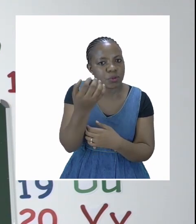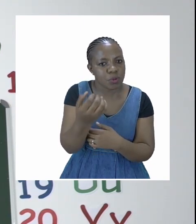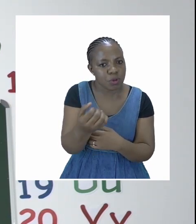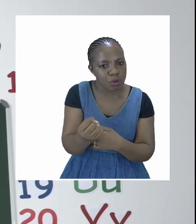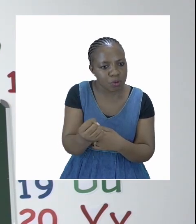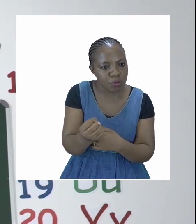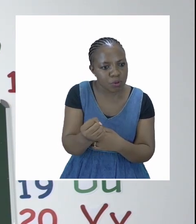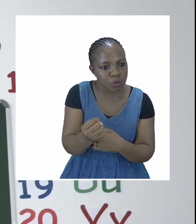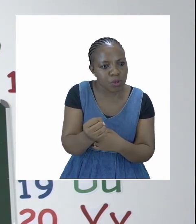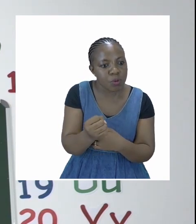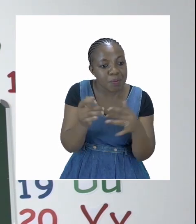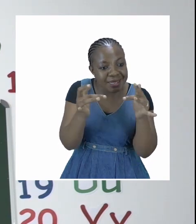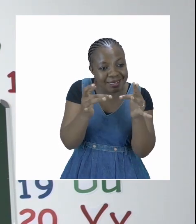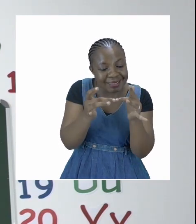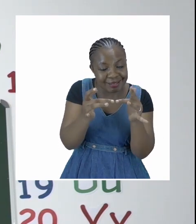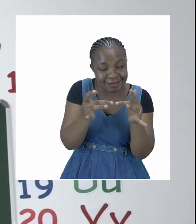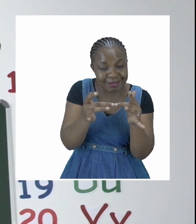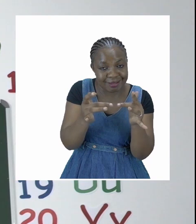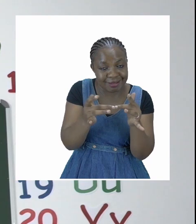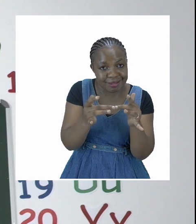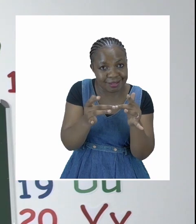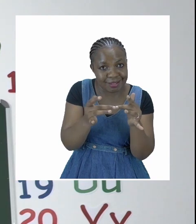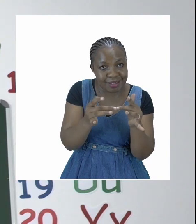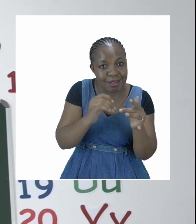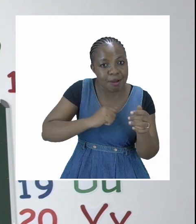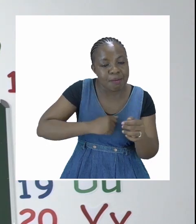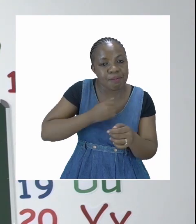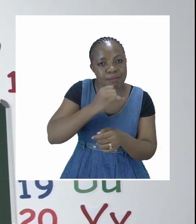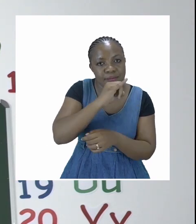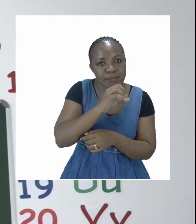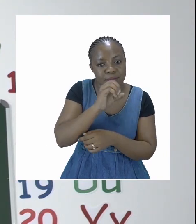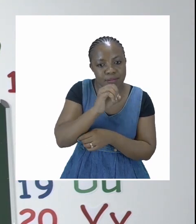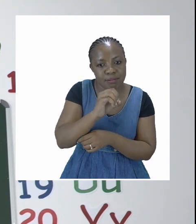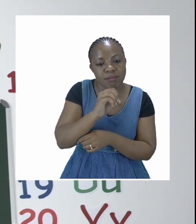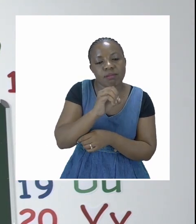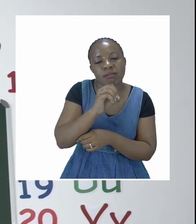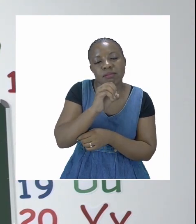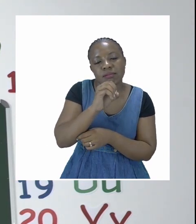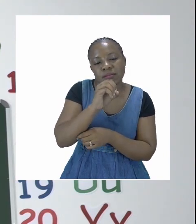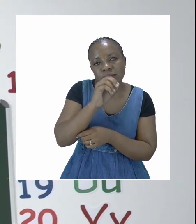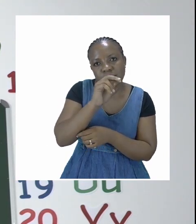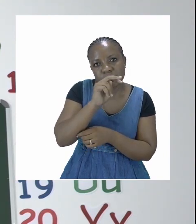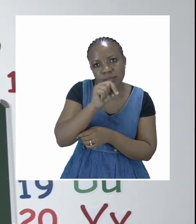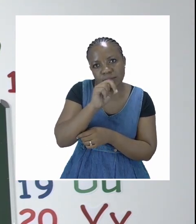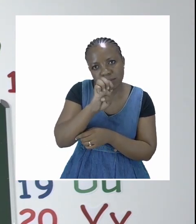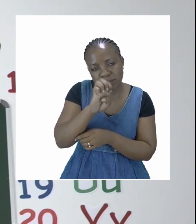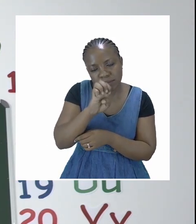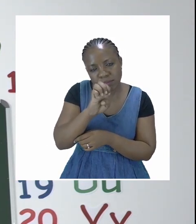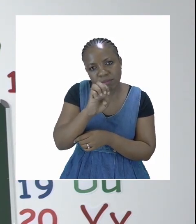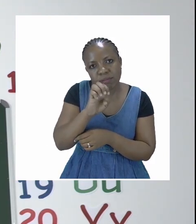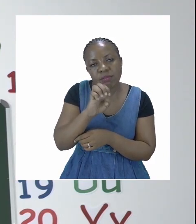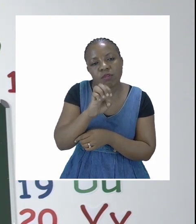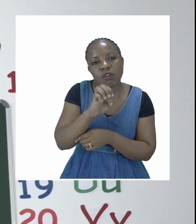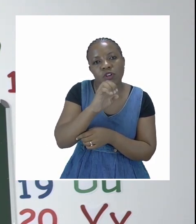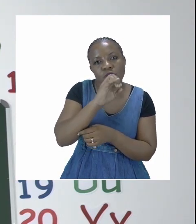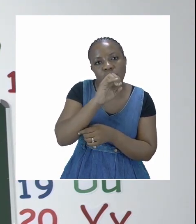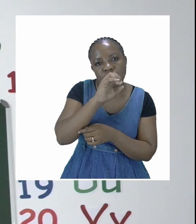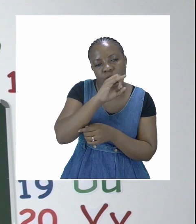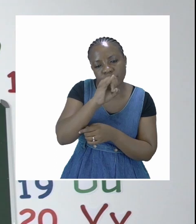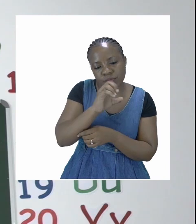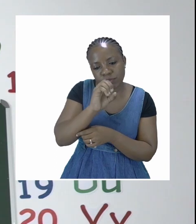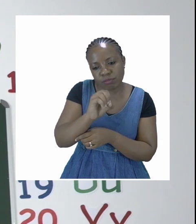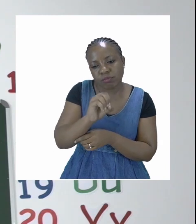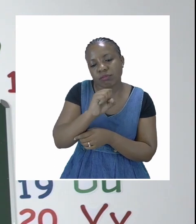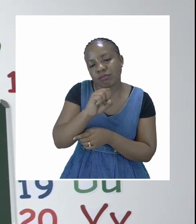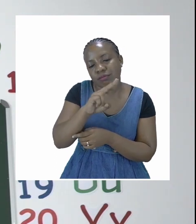our online platforms, MyZone and Zoshi Facebook pages, and in addition,